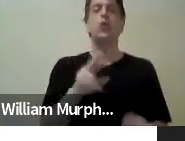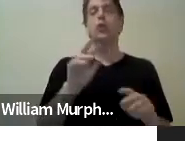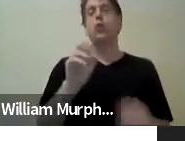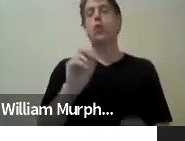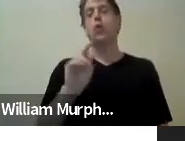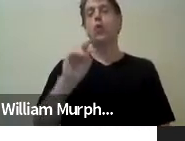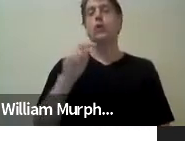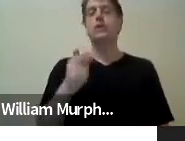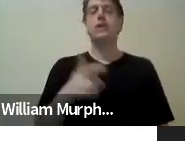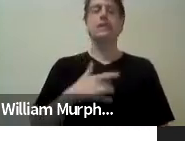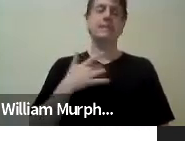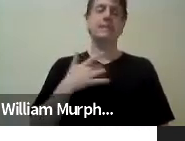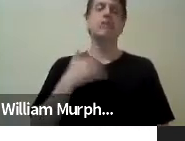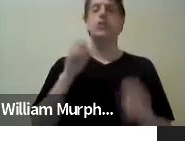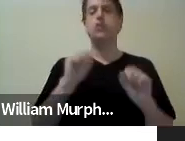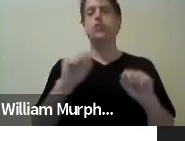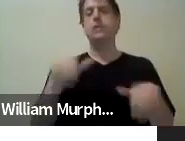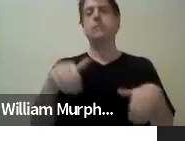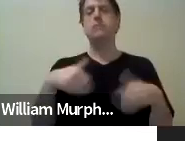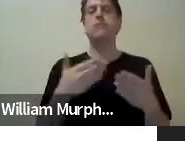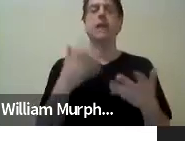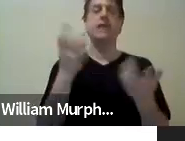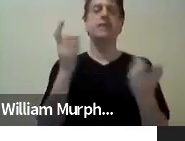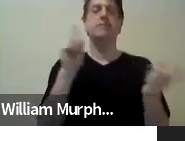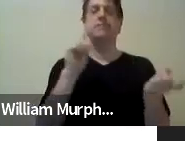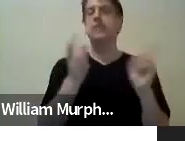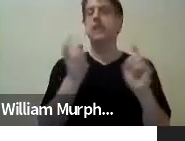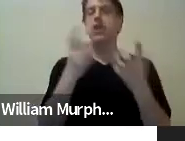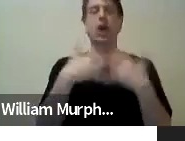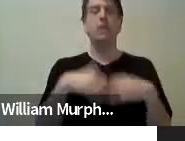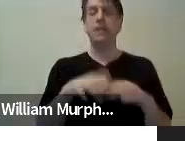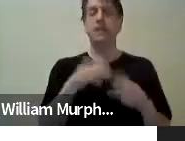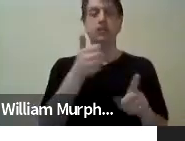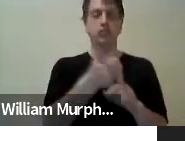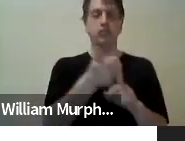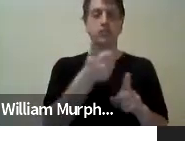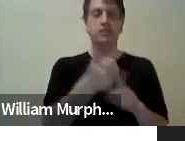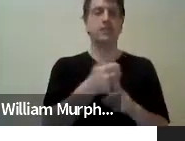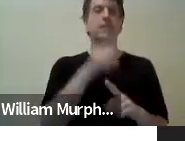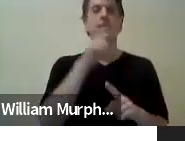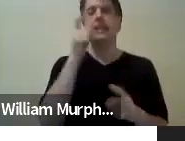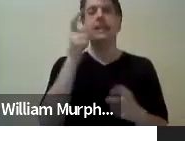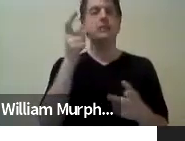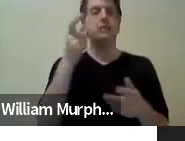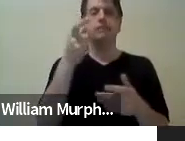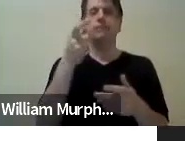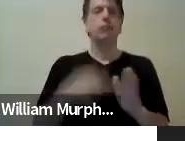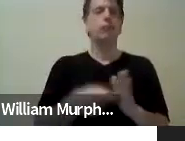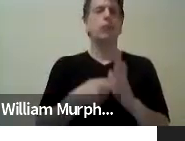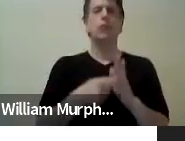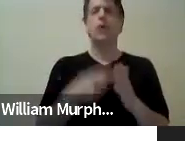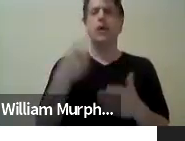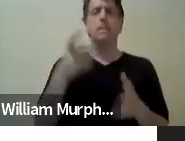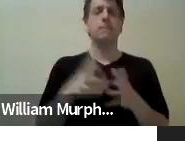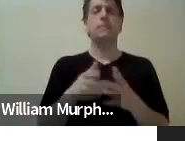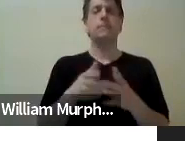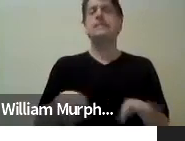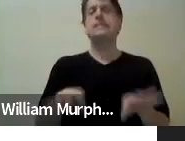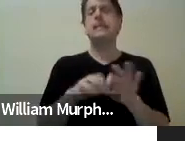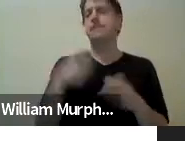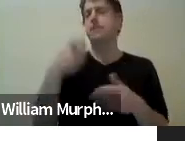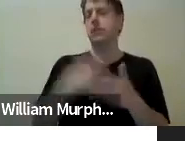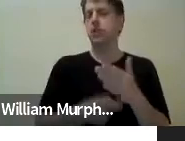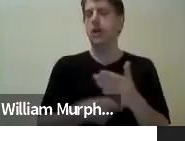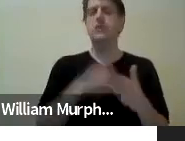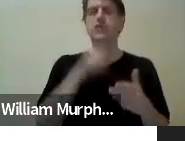feels that you can provide the accommodation and it doesn't provide a significant cost to you and that you could easily provide it. You don't need to